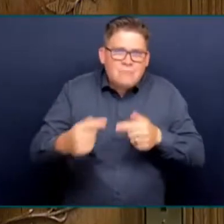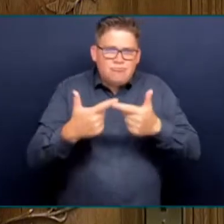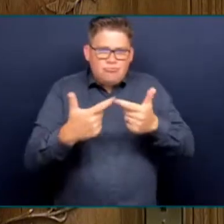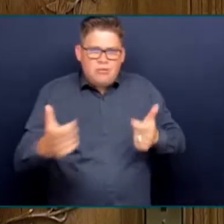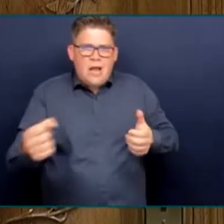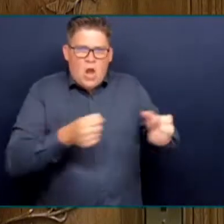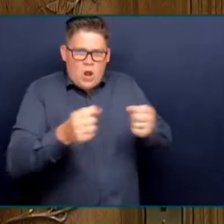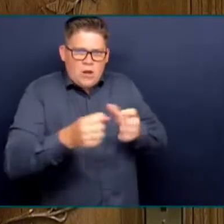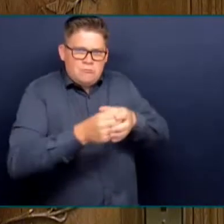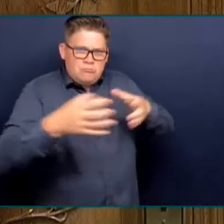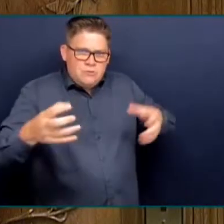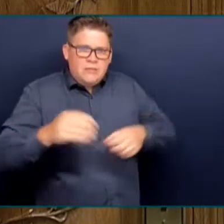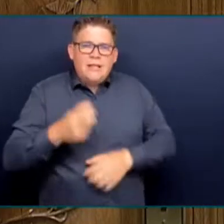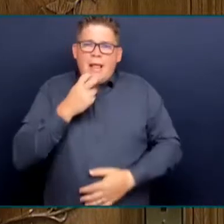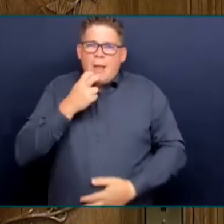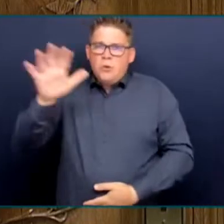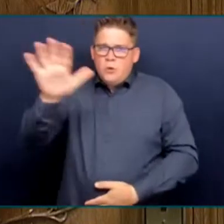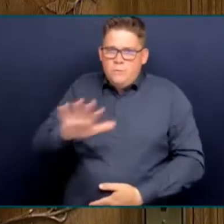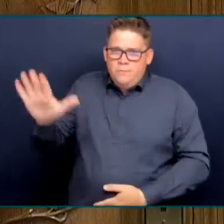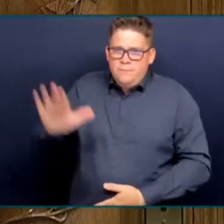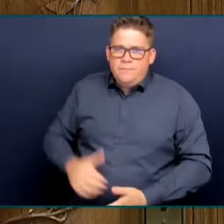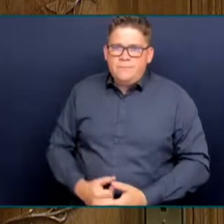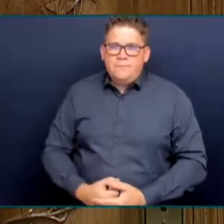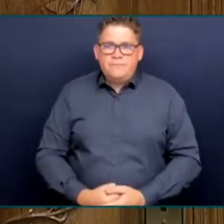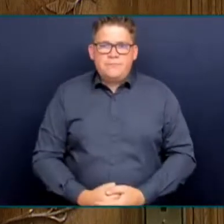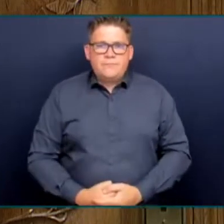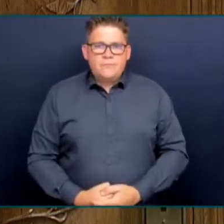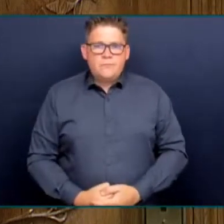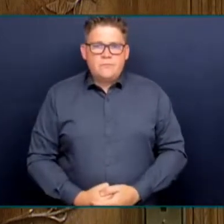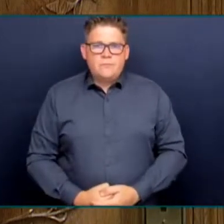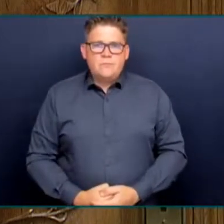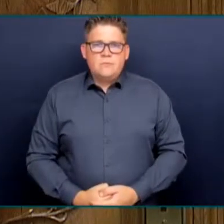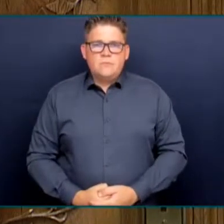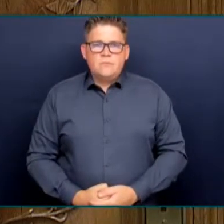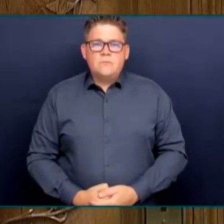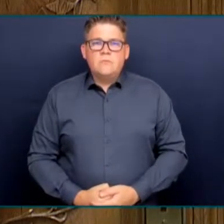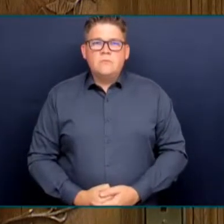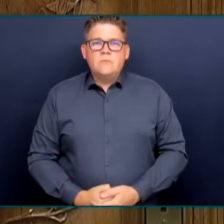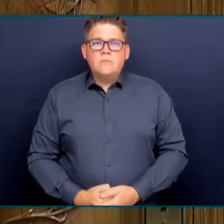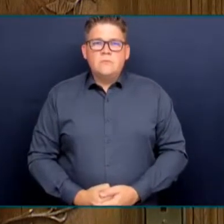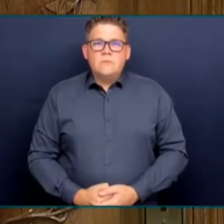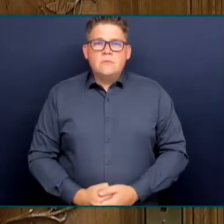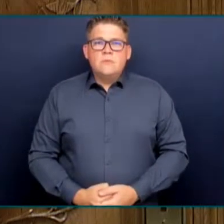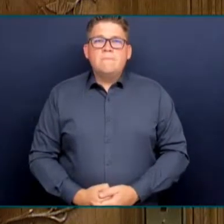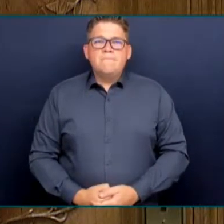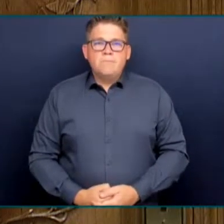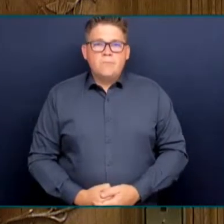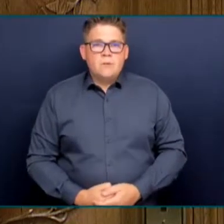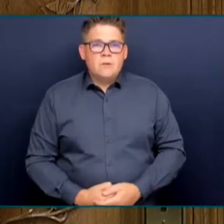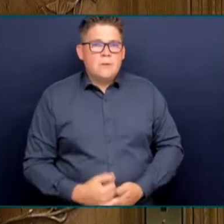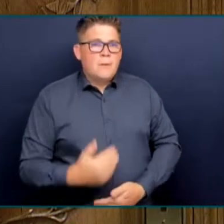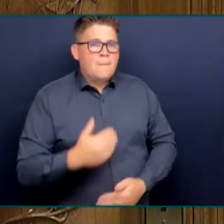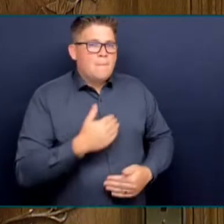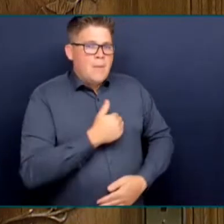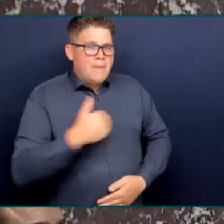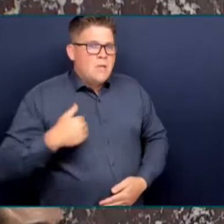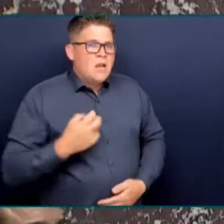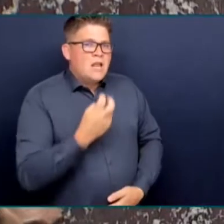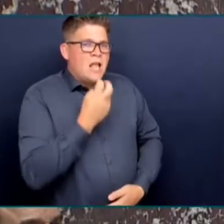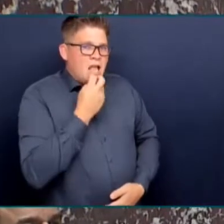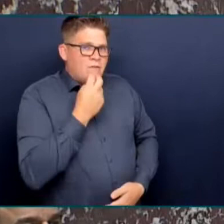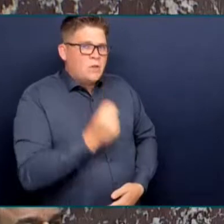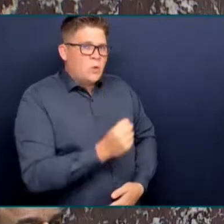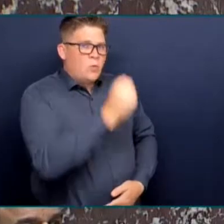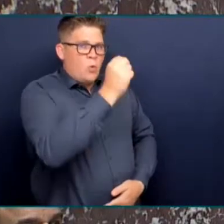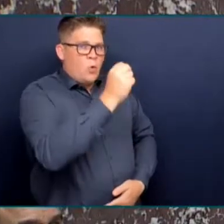Member for Kamloops North Thompson. Well, thank you, Mr. Speaker. And today we've heard example after example, and it's like the minister doesn't seem to want